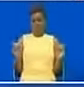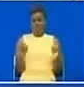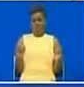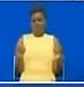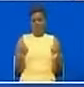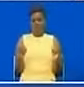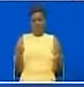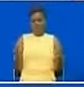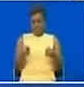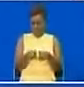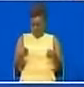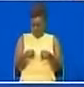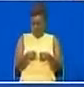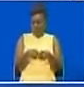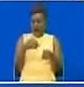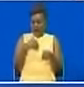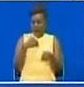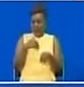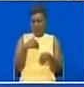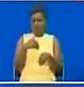they will have an elaborate